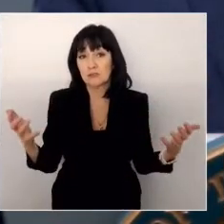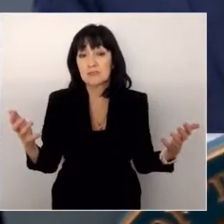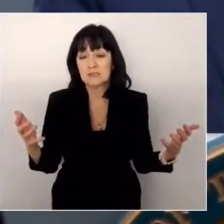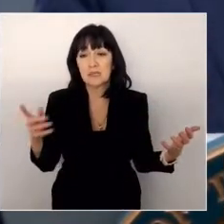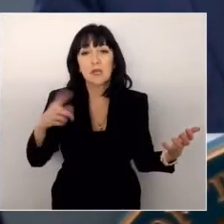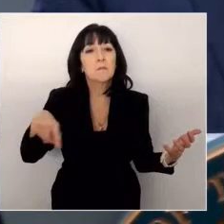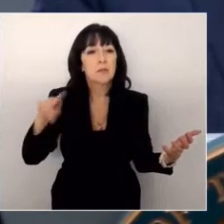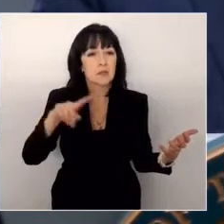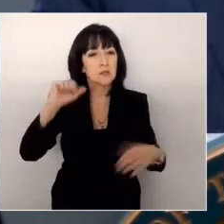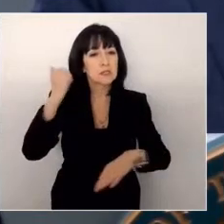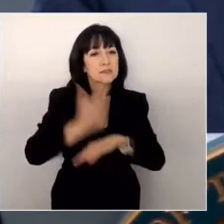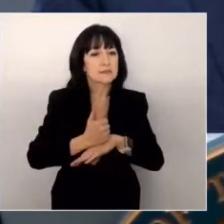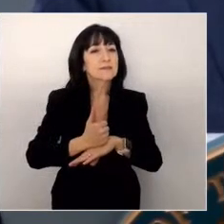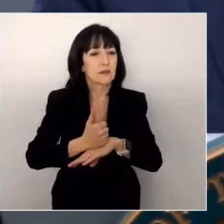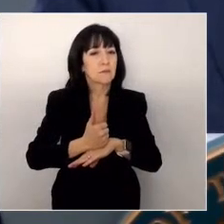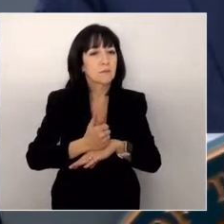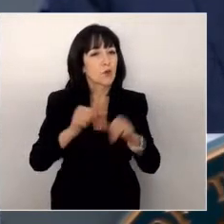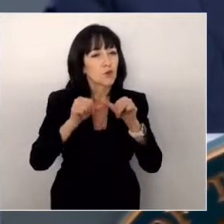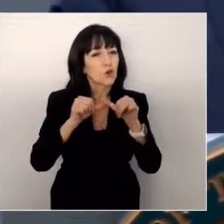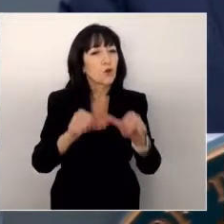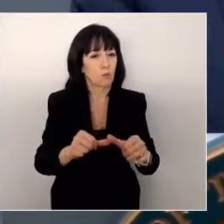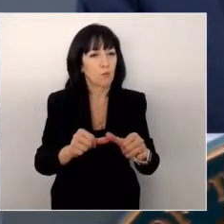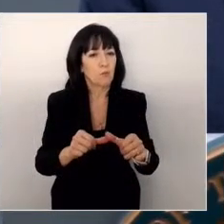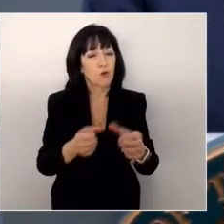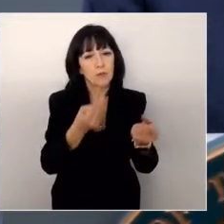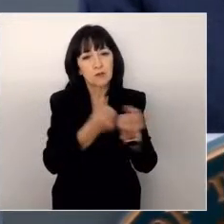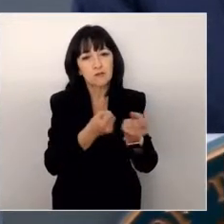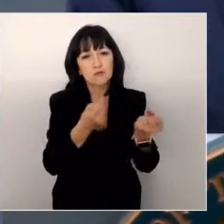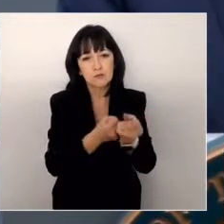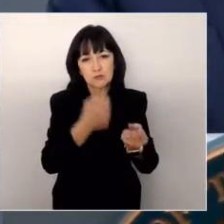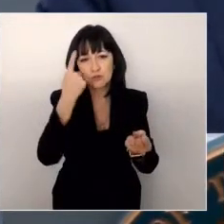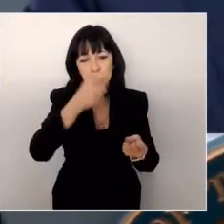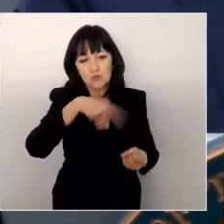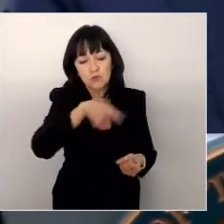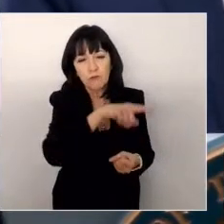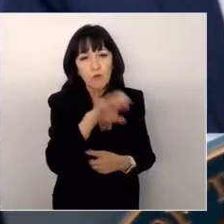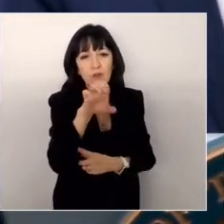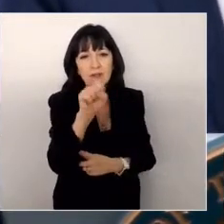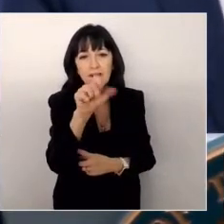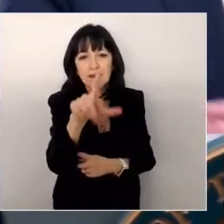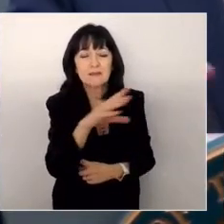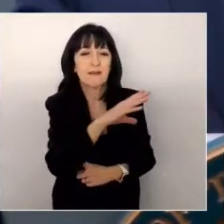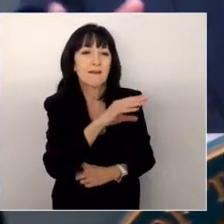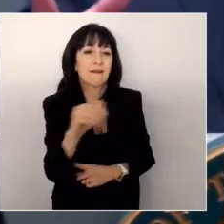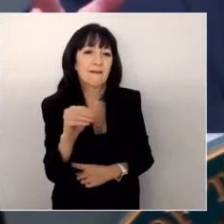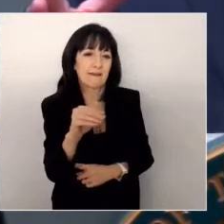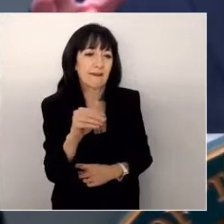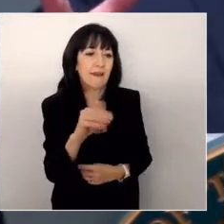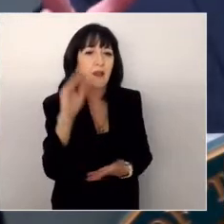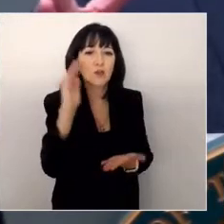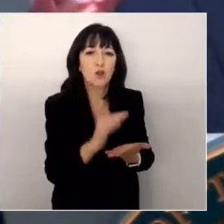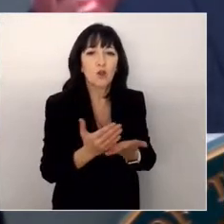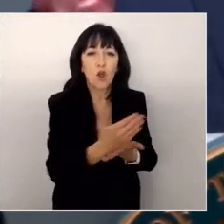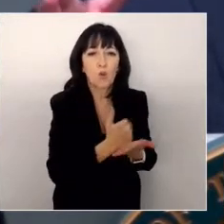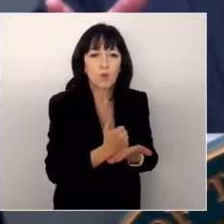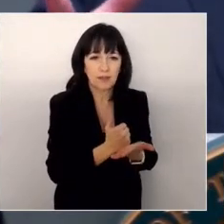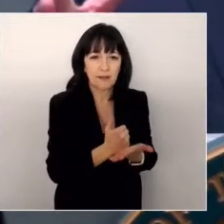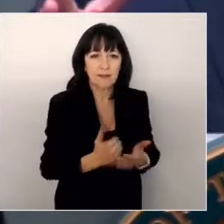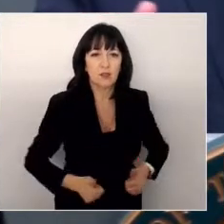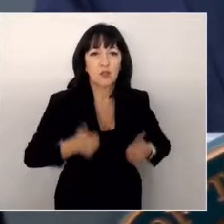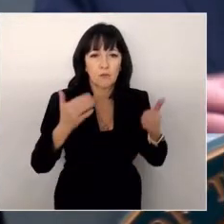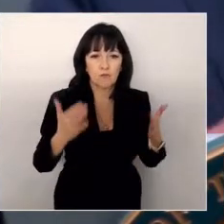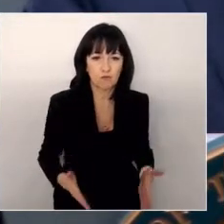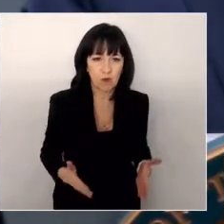permanent new resources to support low-income students and English learners in our schools. Thanks to Representative Williams and Senator Poore,